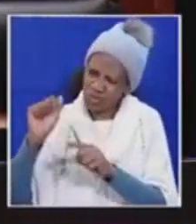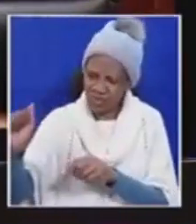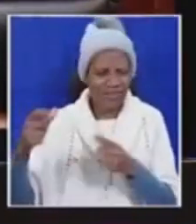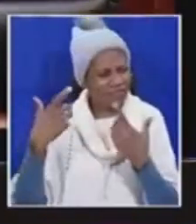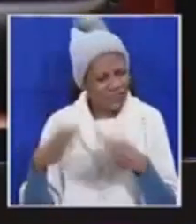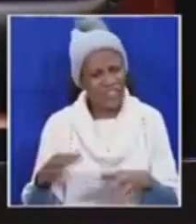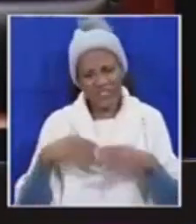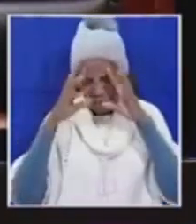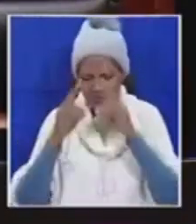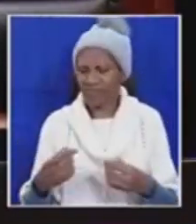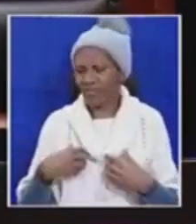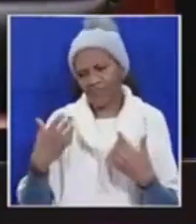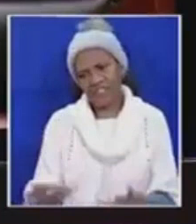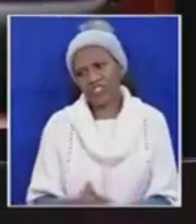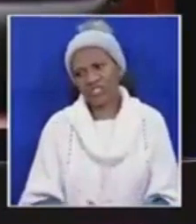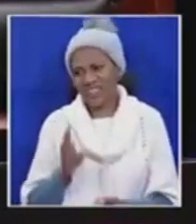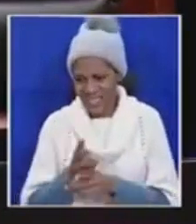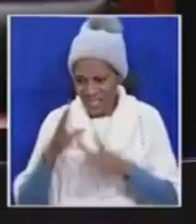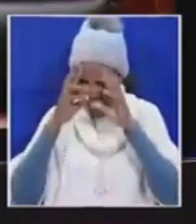twice on the same matter.